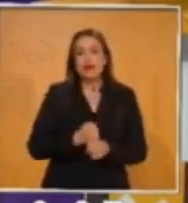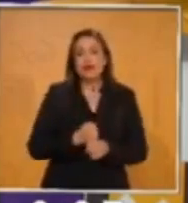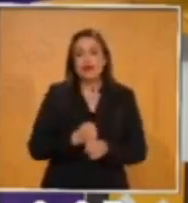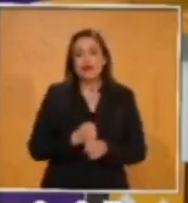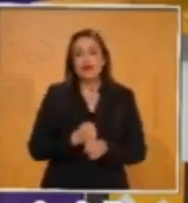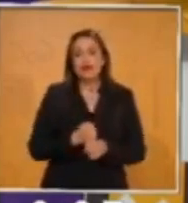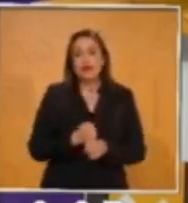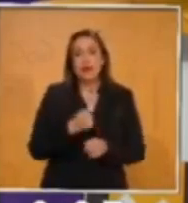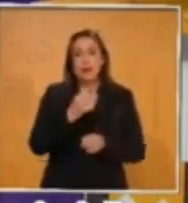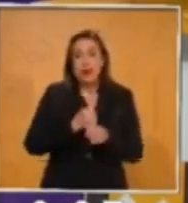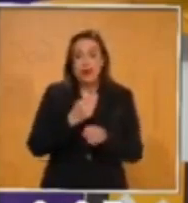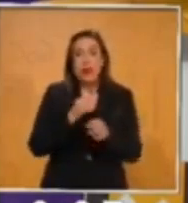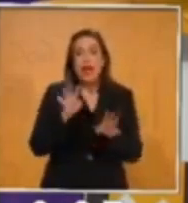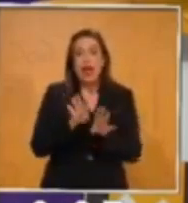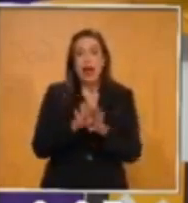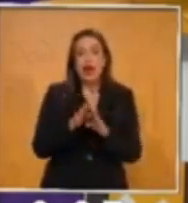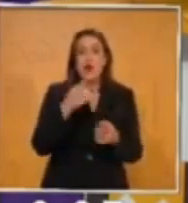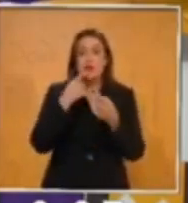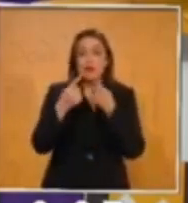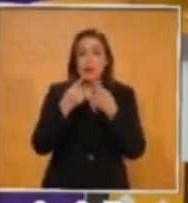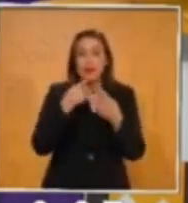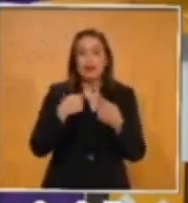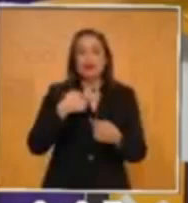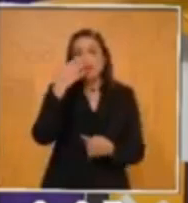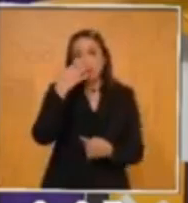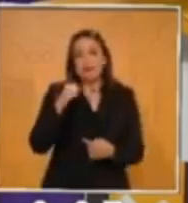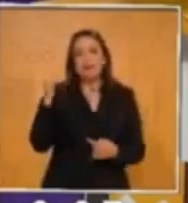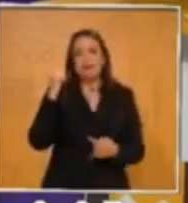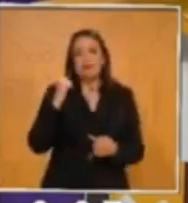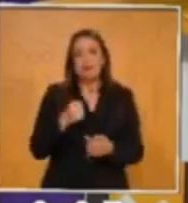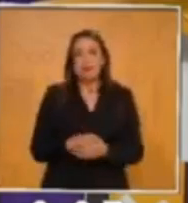my speaking skill. Are you ready?